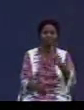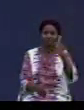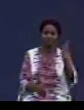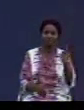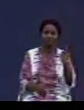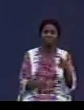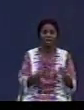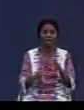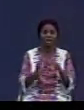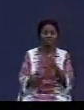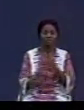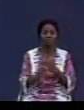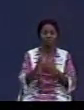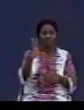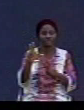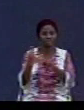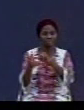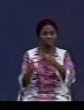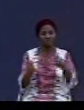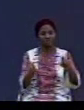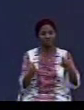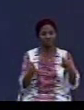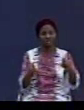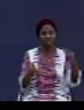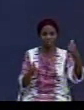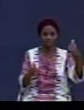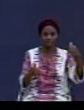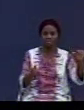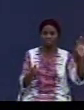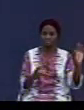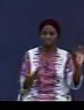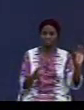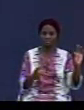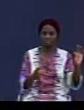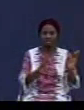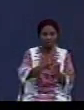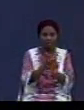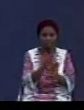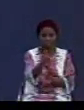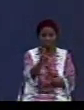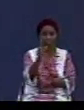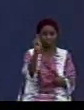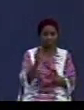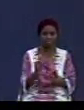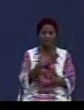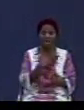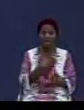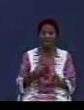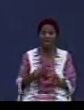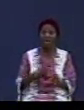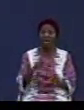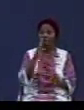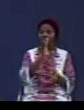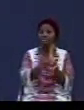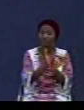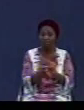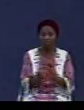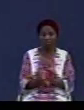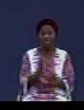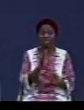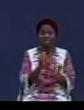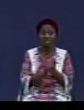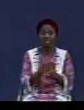ye therefore and be converted, that your sins may be blotted